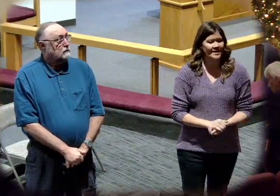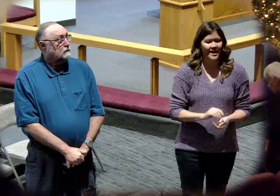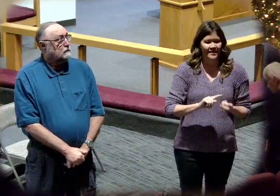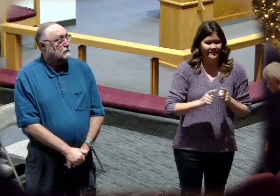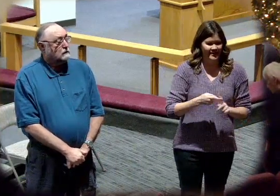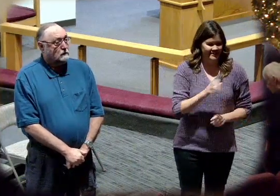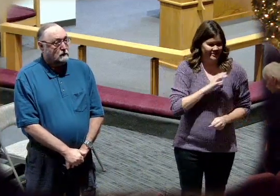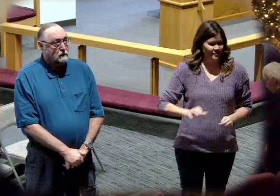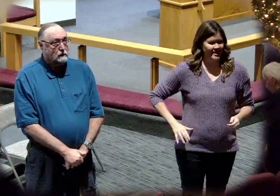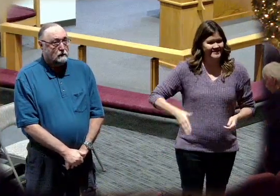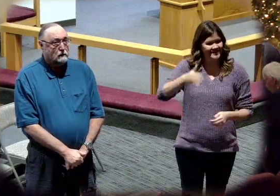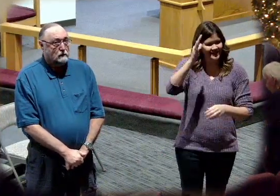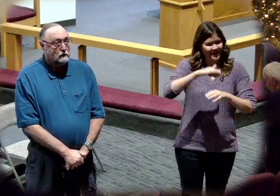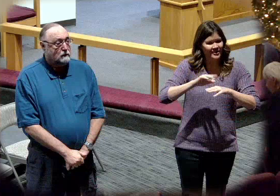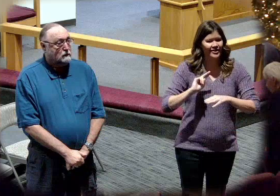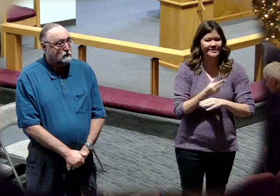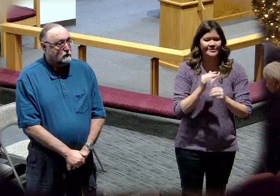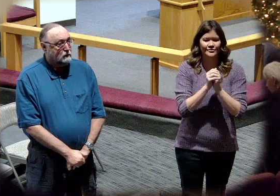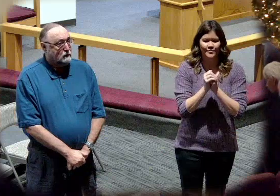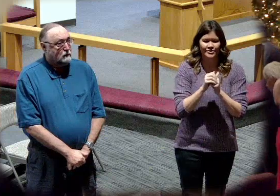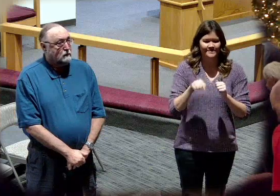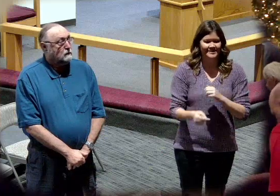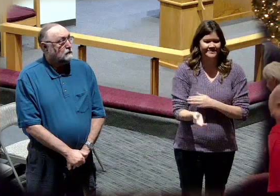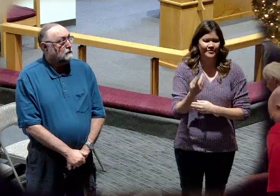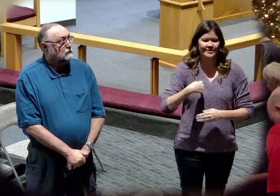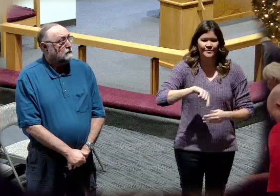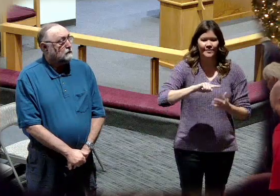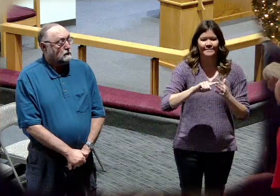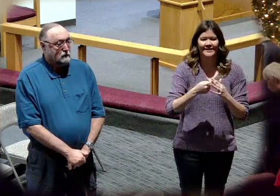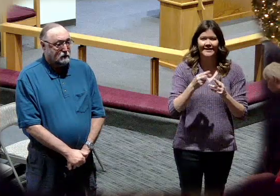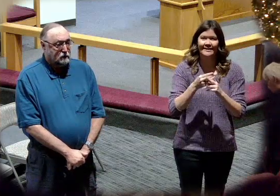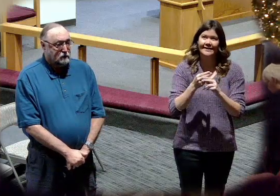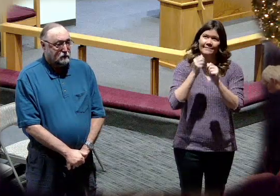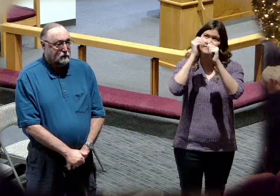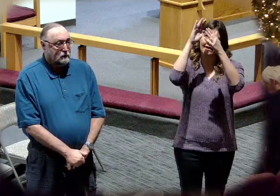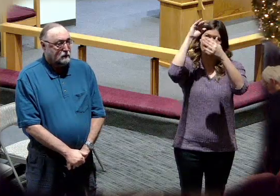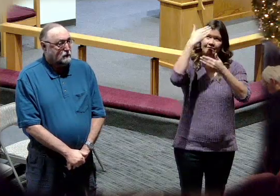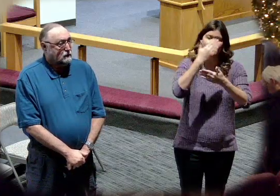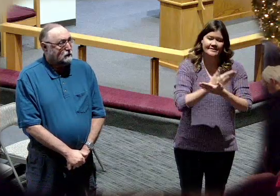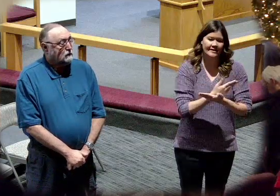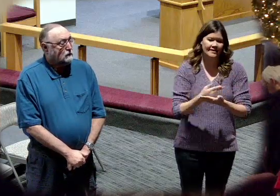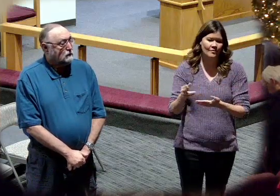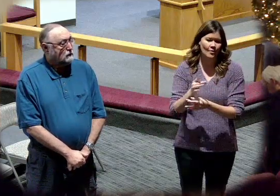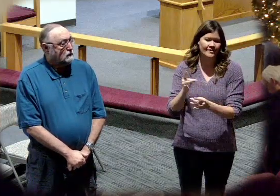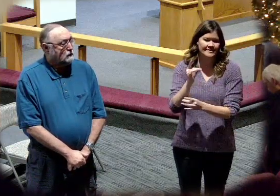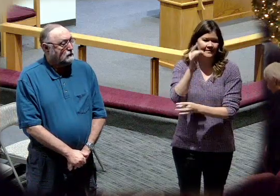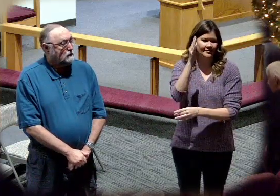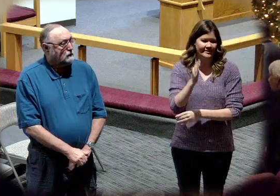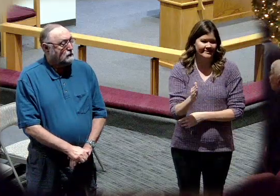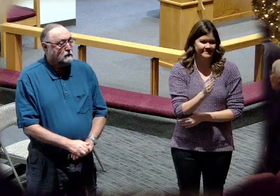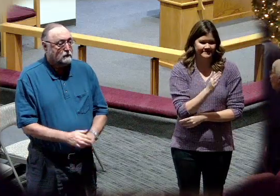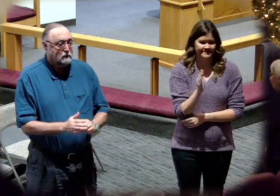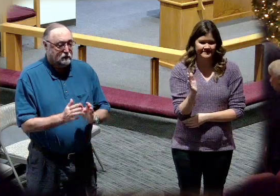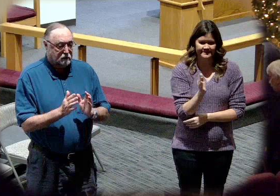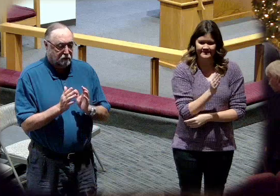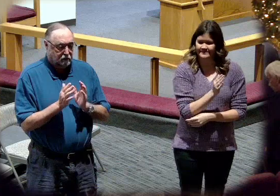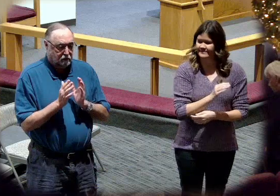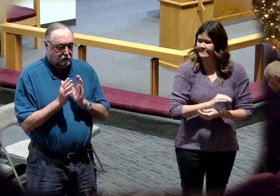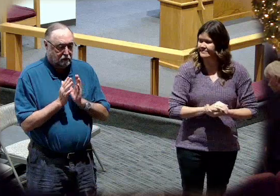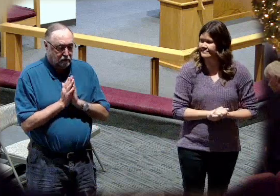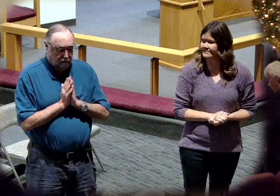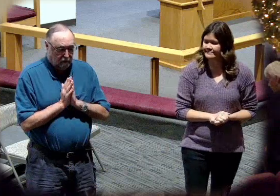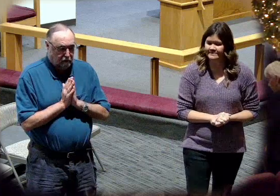Friends in Christ, God has called us to worship this morning, and so we begin in the name of the Father, and the Son, and the Holy Spirit.